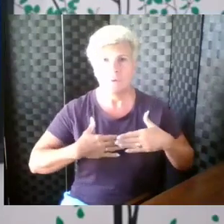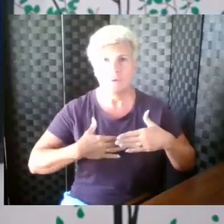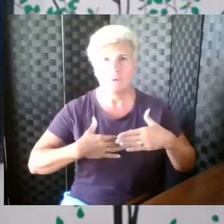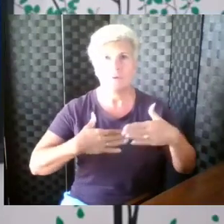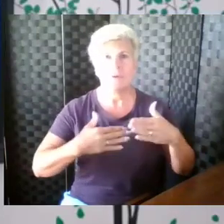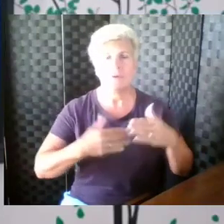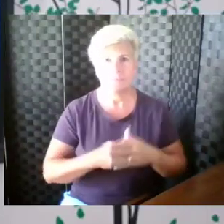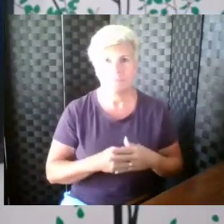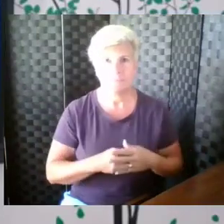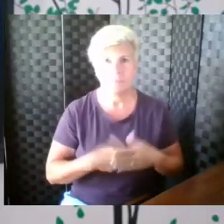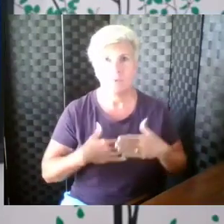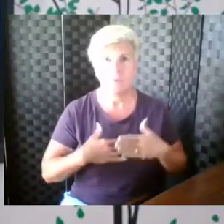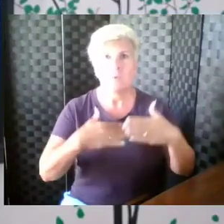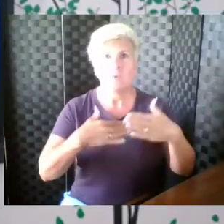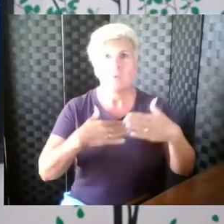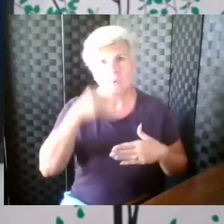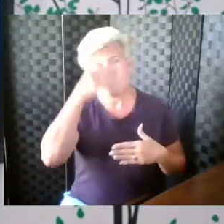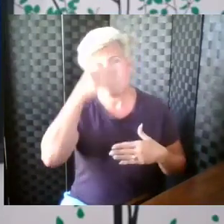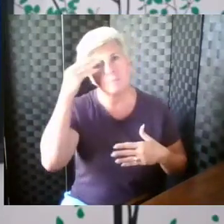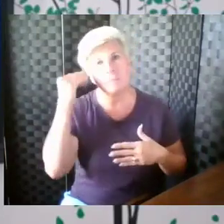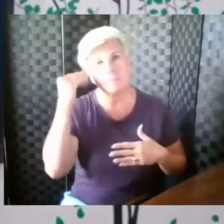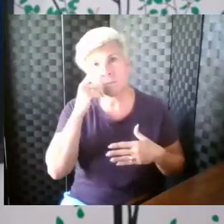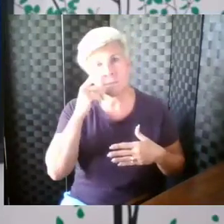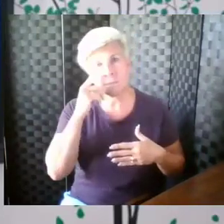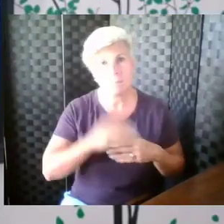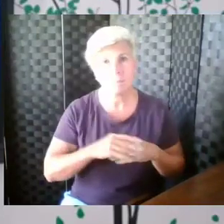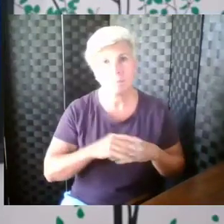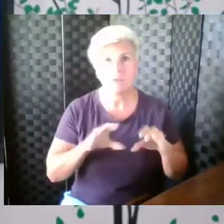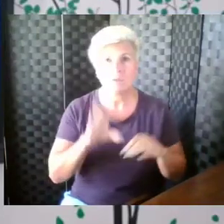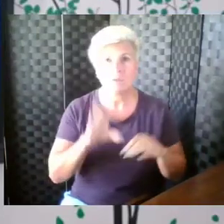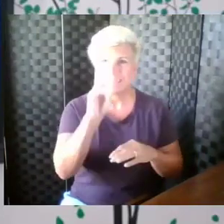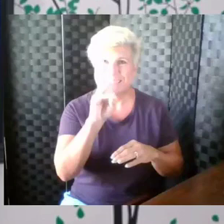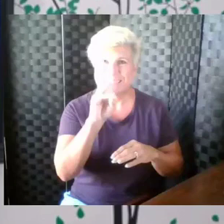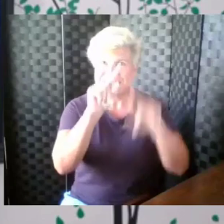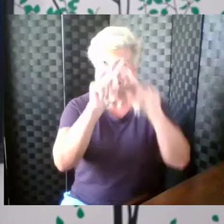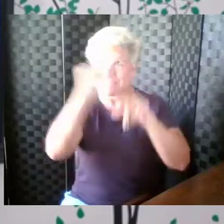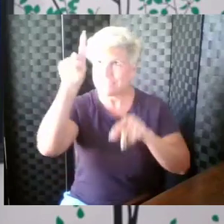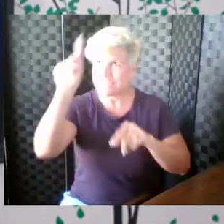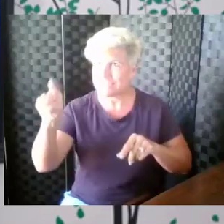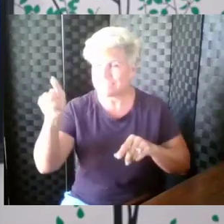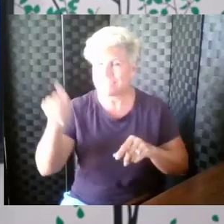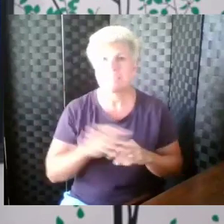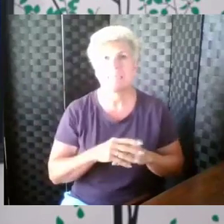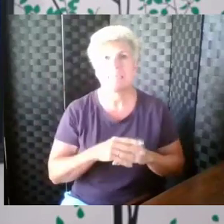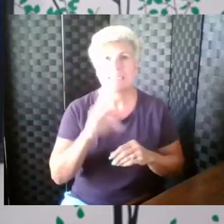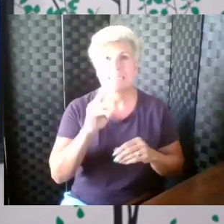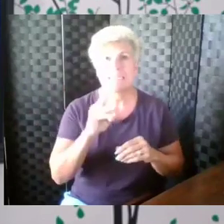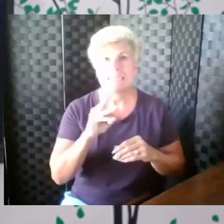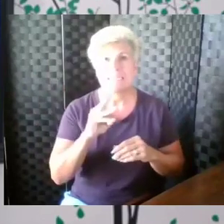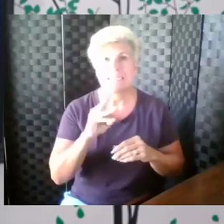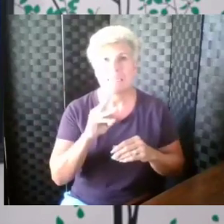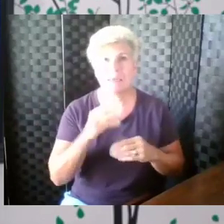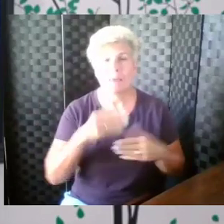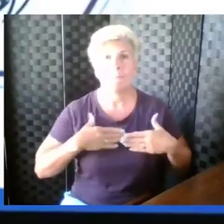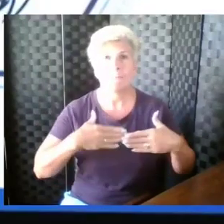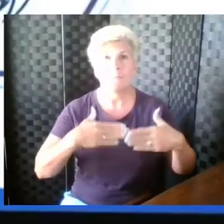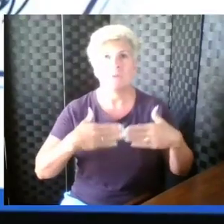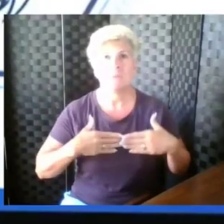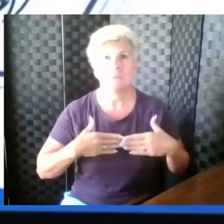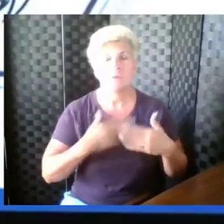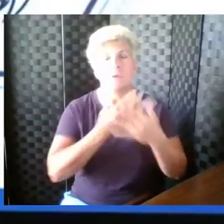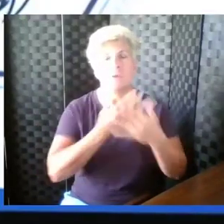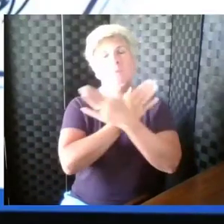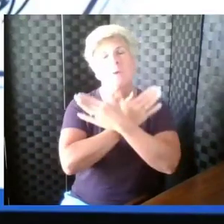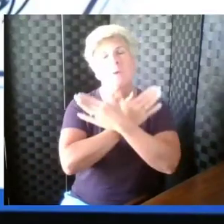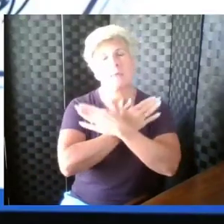So our refueling break today, we're going to do our 6 sides of breathing. And to do this, all you have to do is